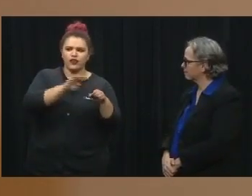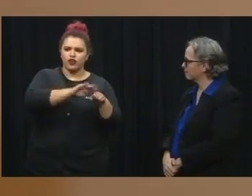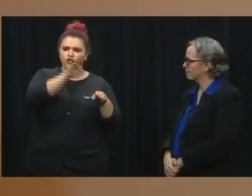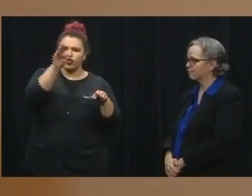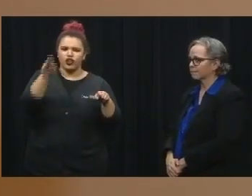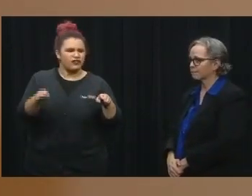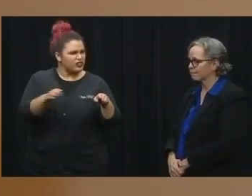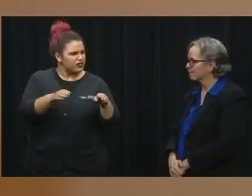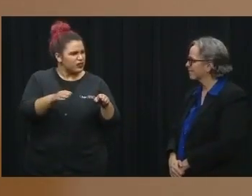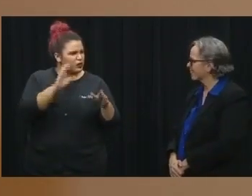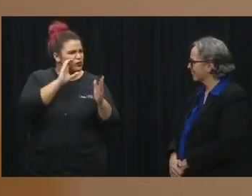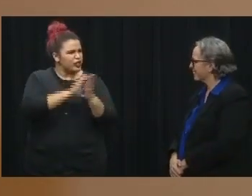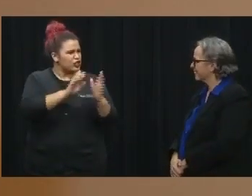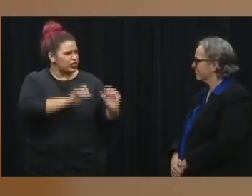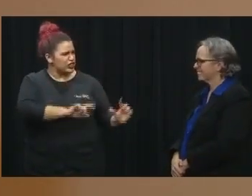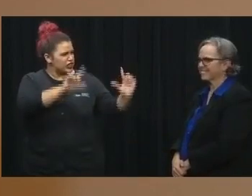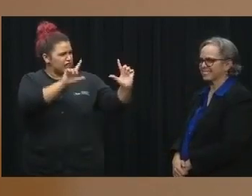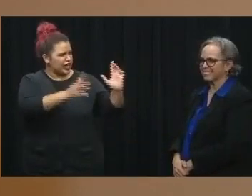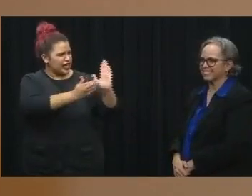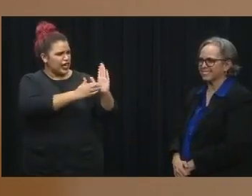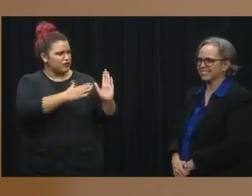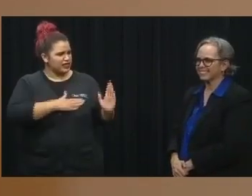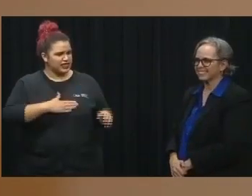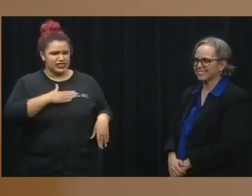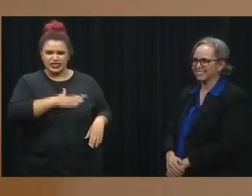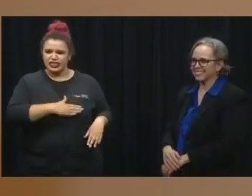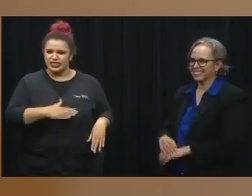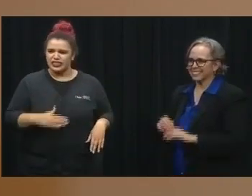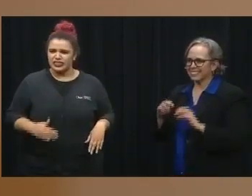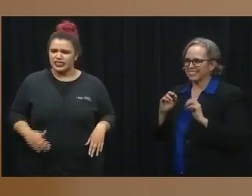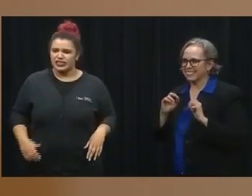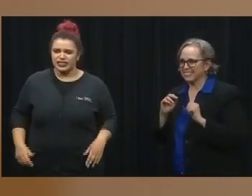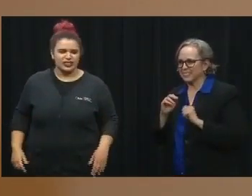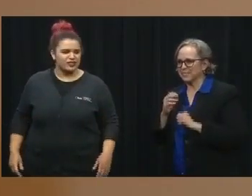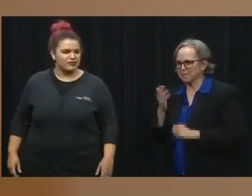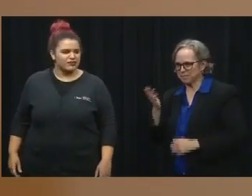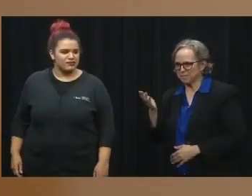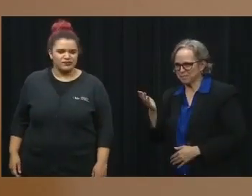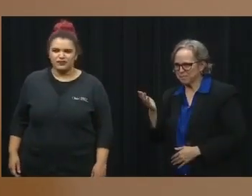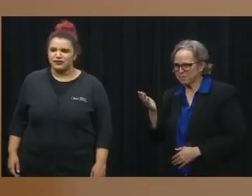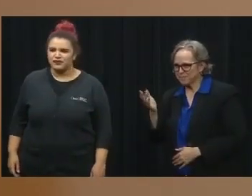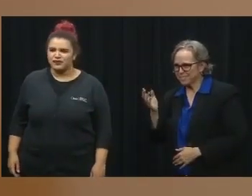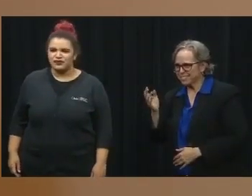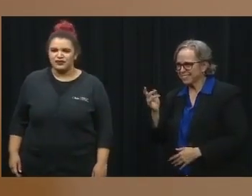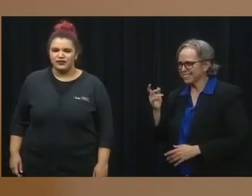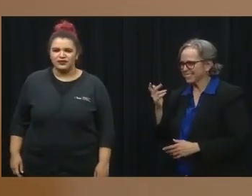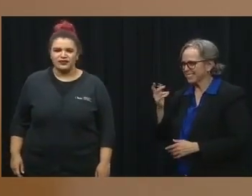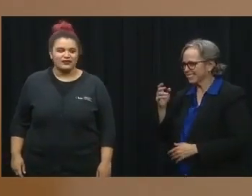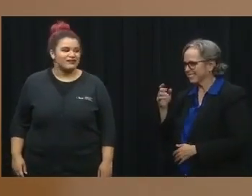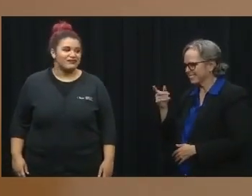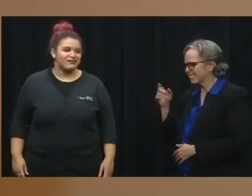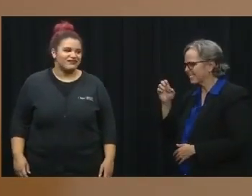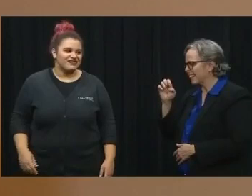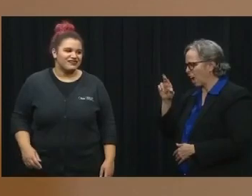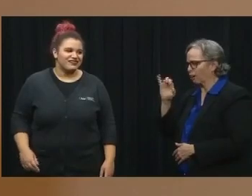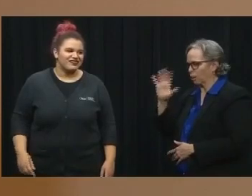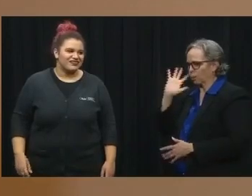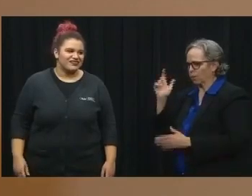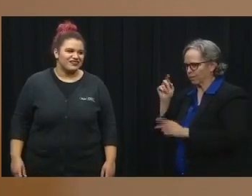Can we go back to the very colorful graph? Eric's gonna see if we can do that. Red and blue, two of my favorite colors. I